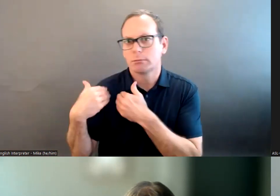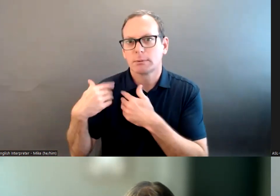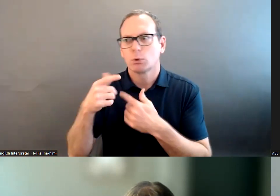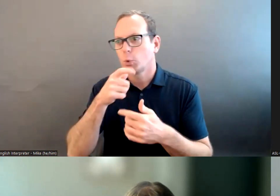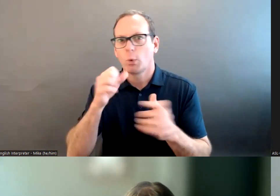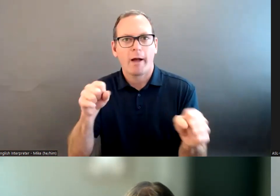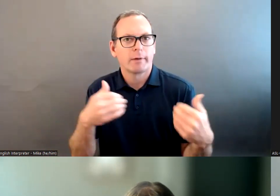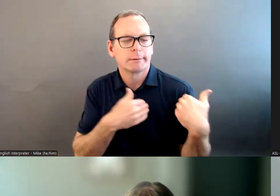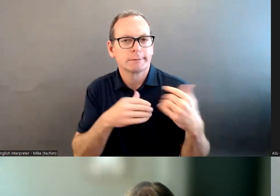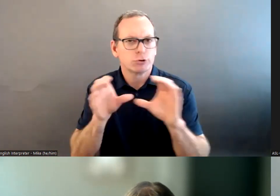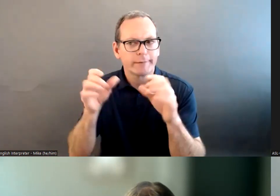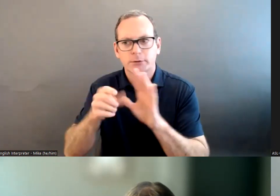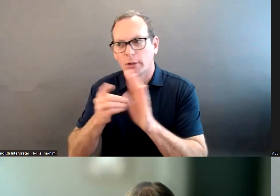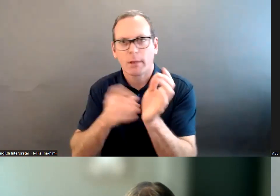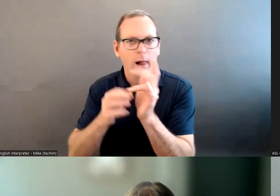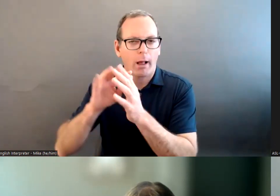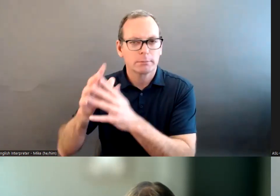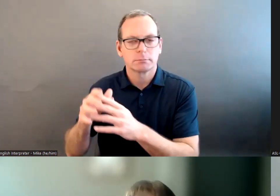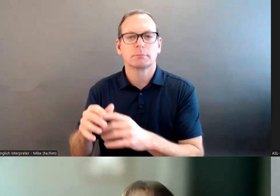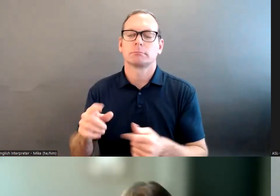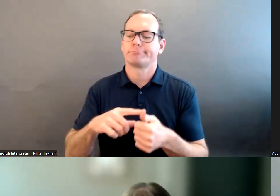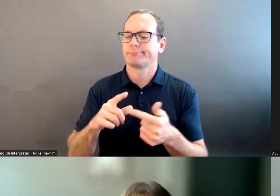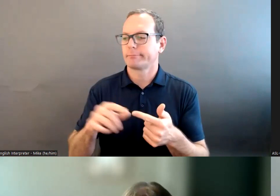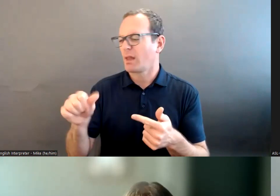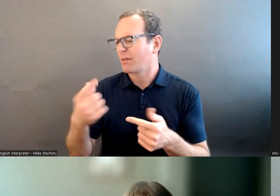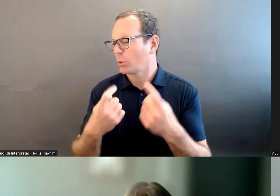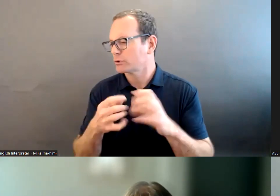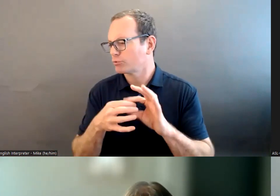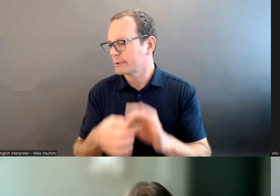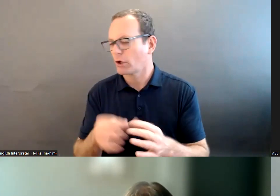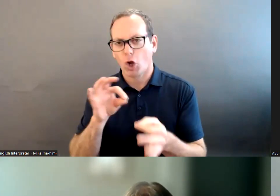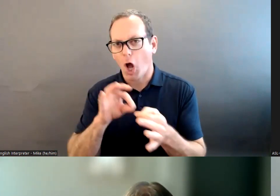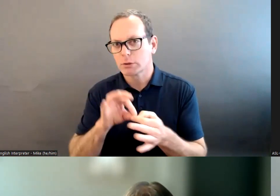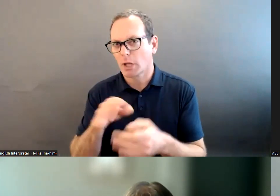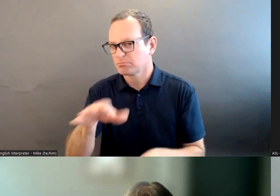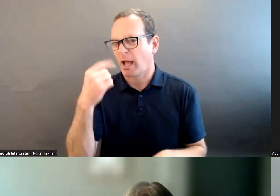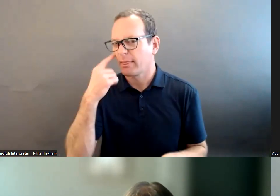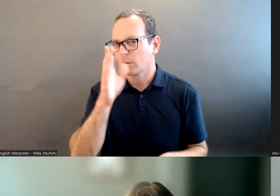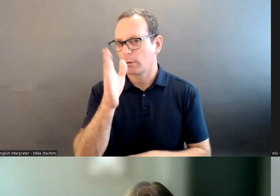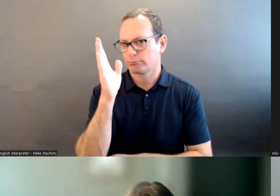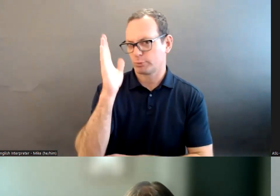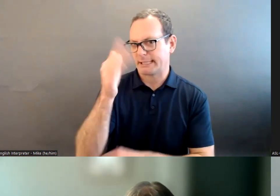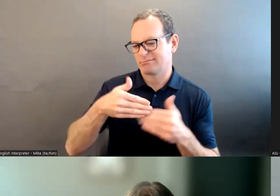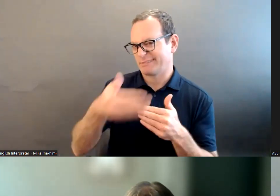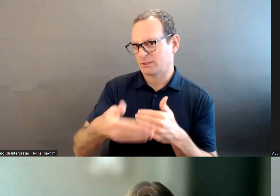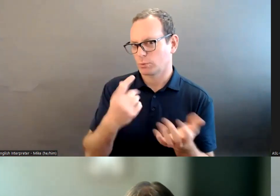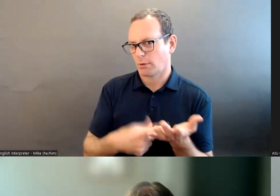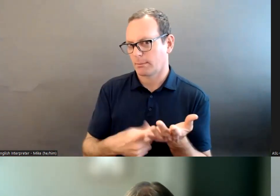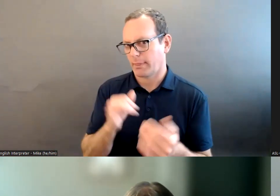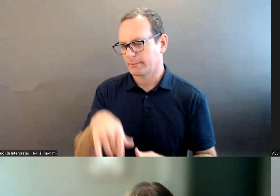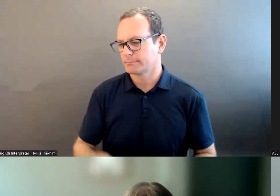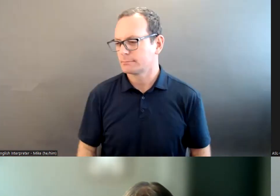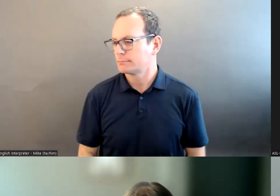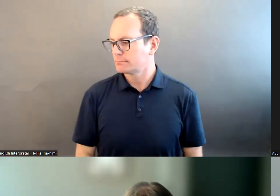is done. A lot of questions about cost are coming up there. And if another question here, a